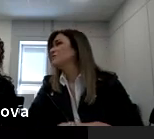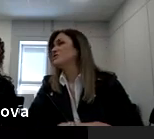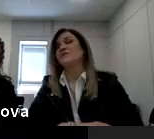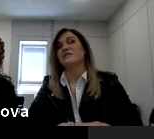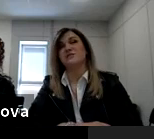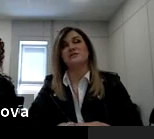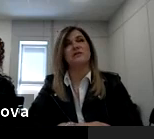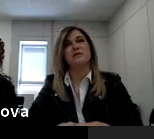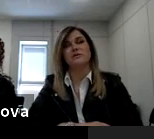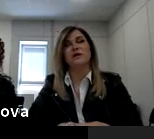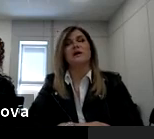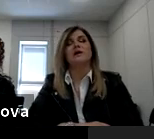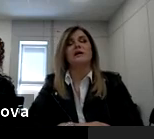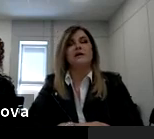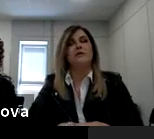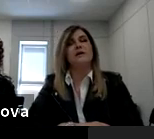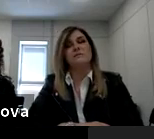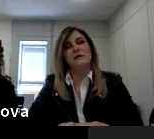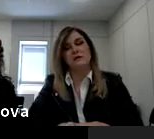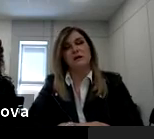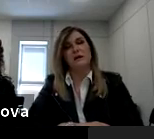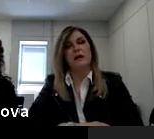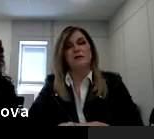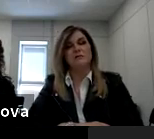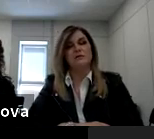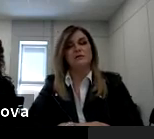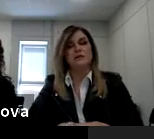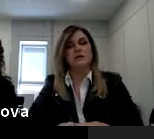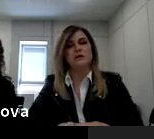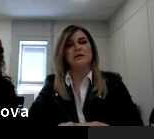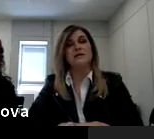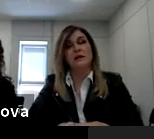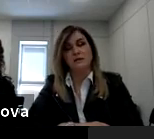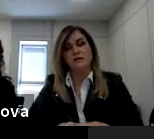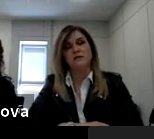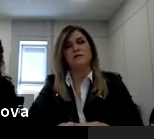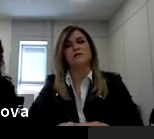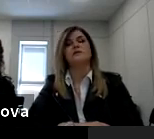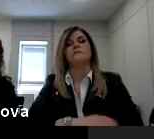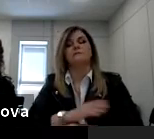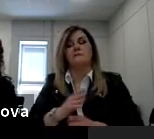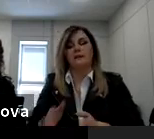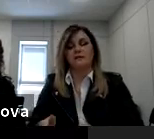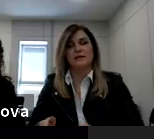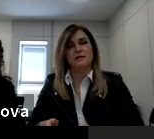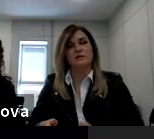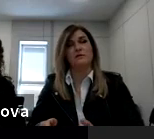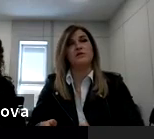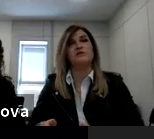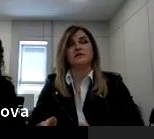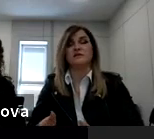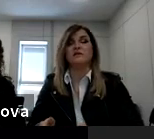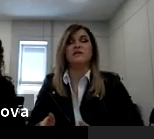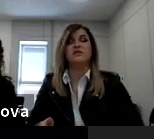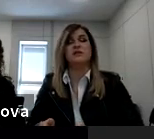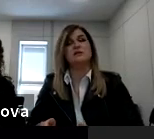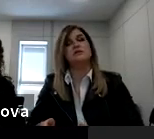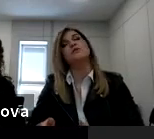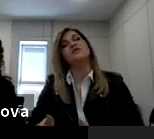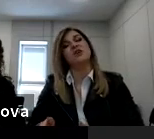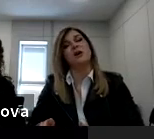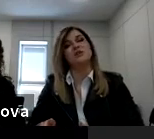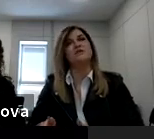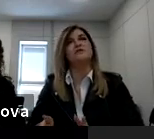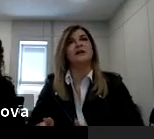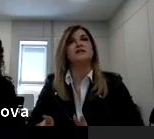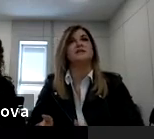We do not charge, no. If we are speaking about the standard set of services, the question is, do